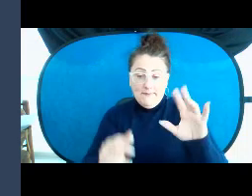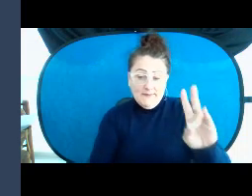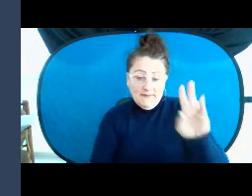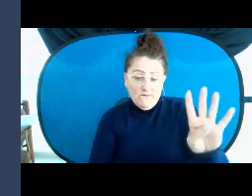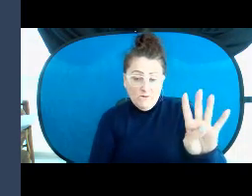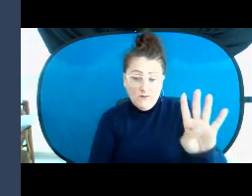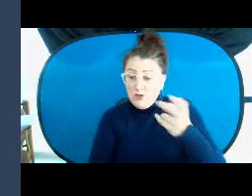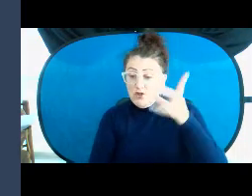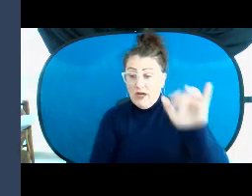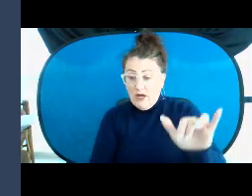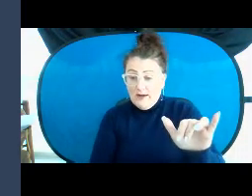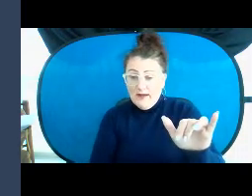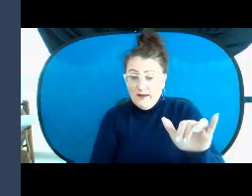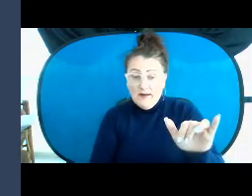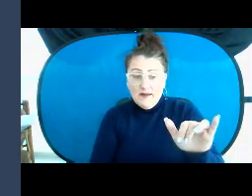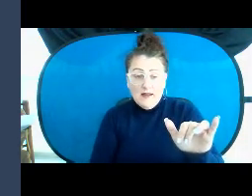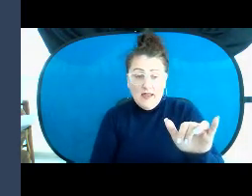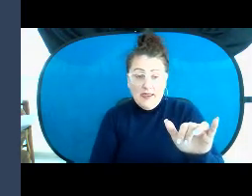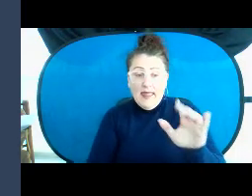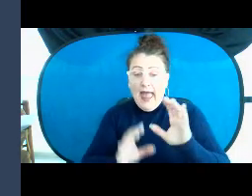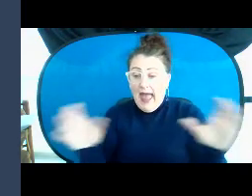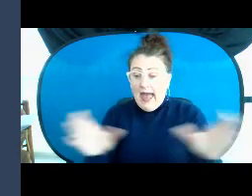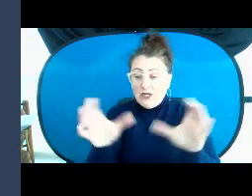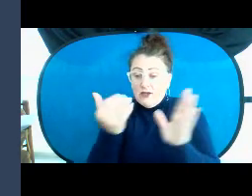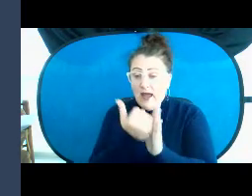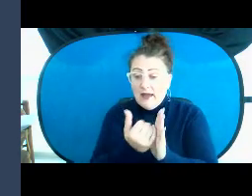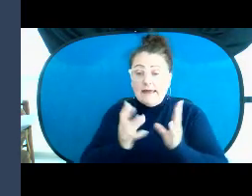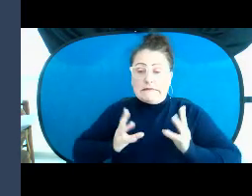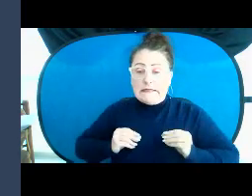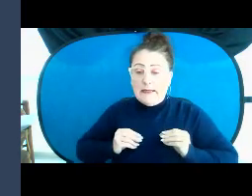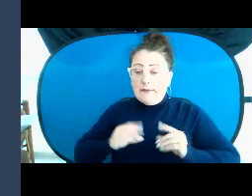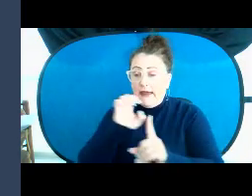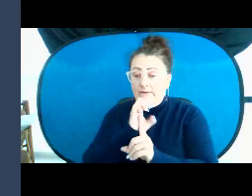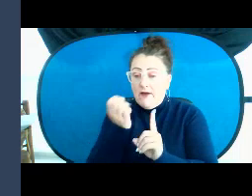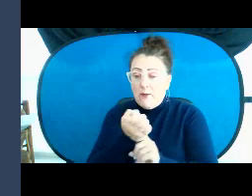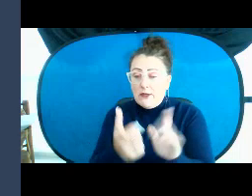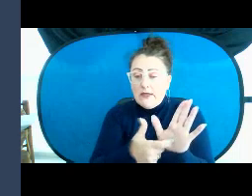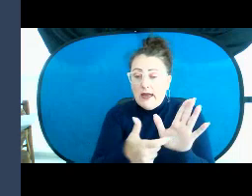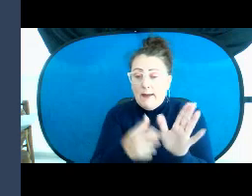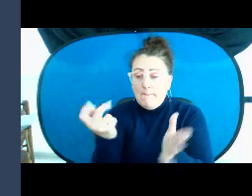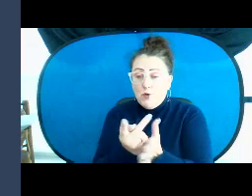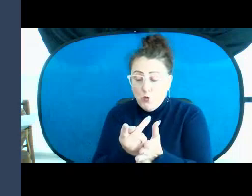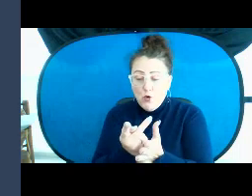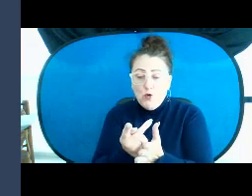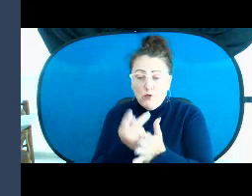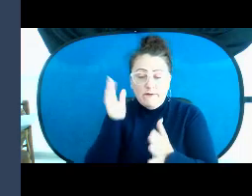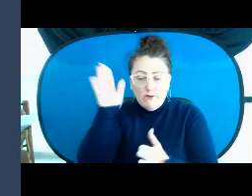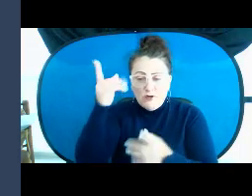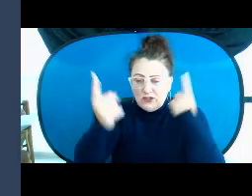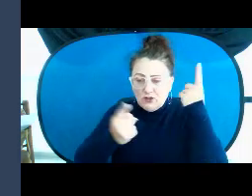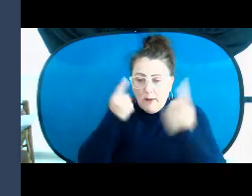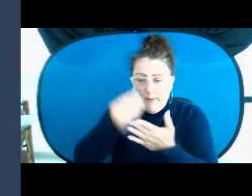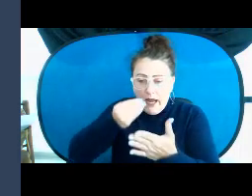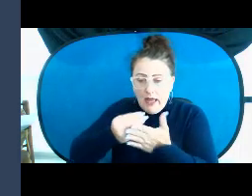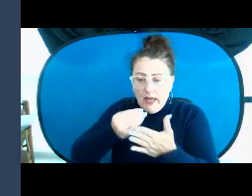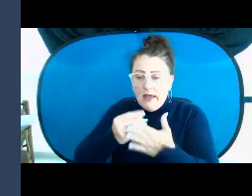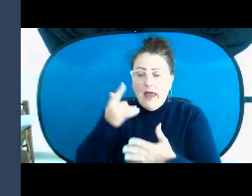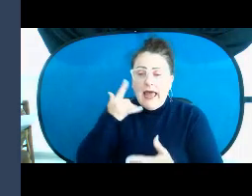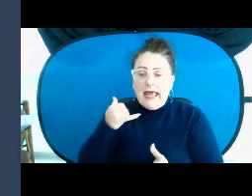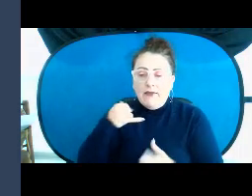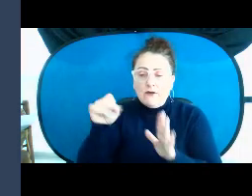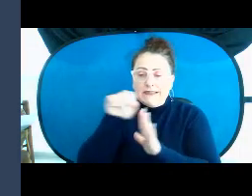Cherry. Tab 74 is an action item to accept the environmental document and approve future consideration of funding for the California State